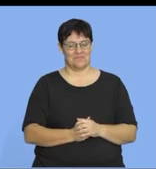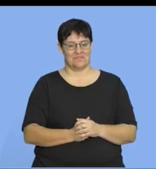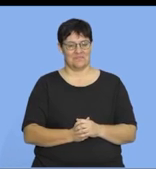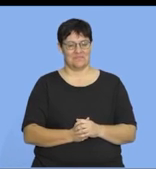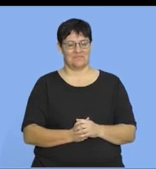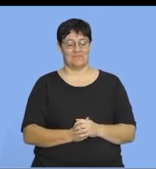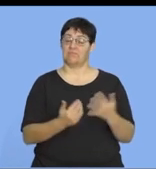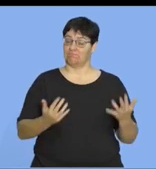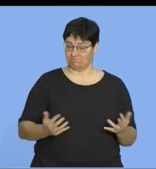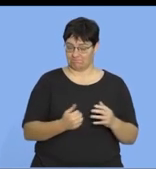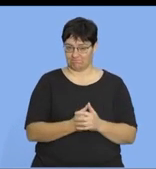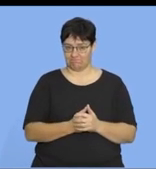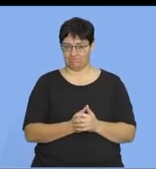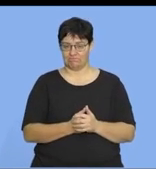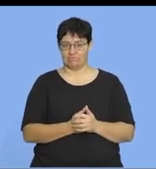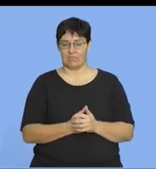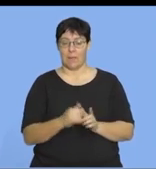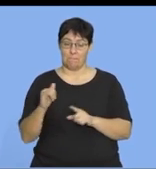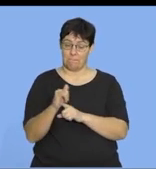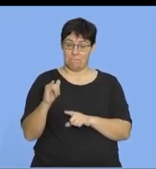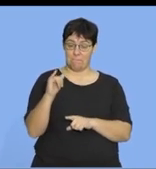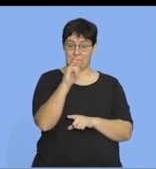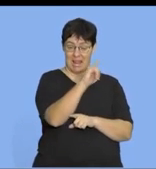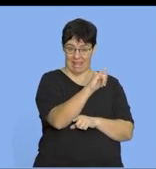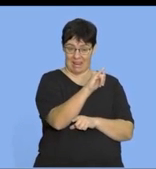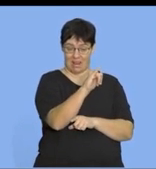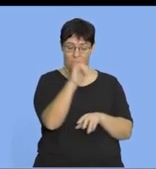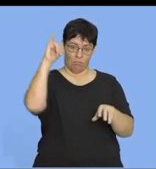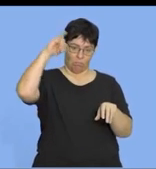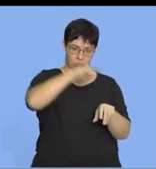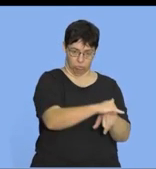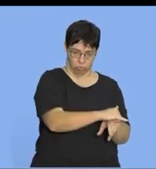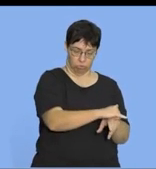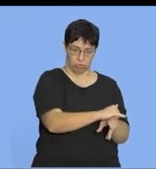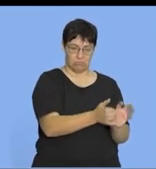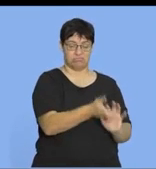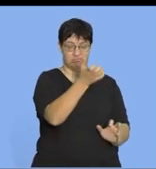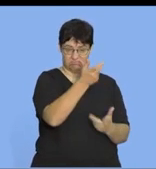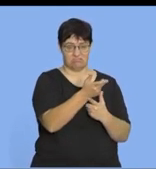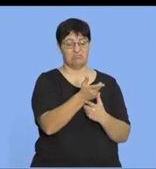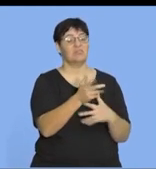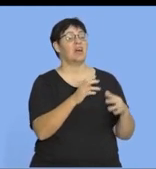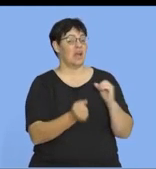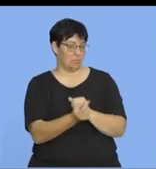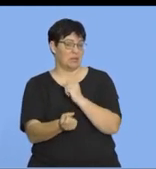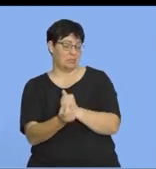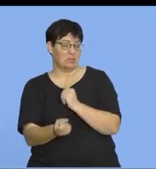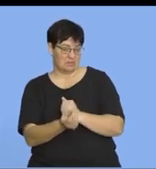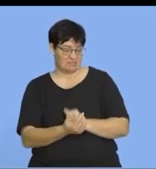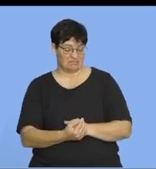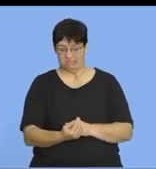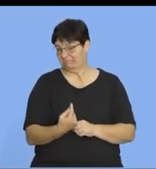Here we go. Passenger plane accidents are becoming very common. In one